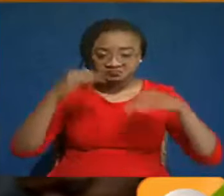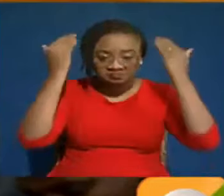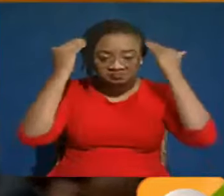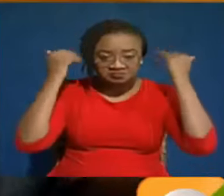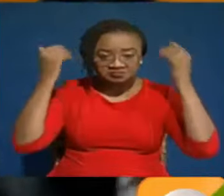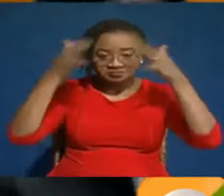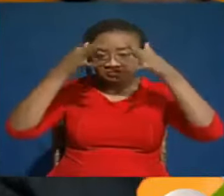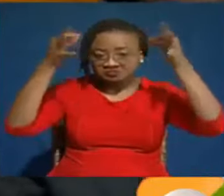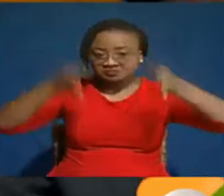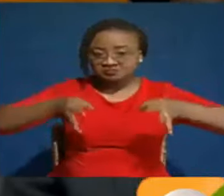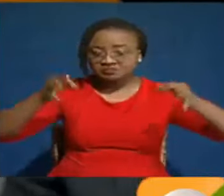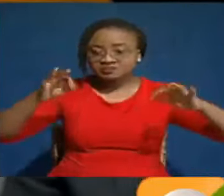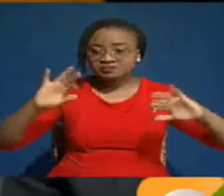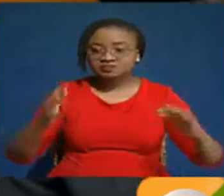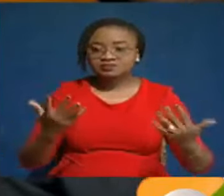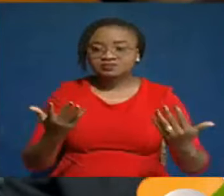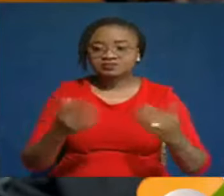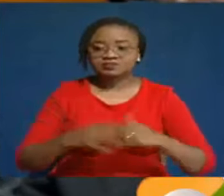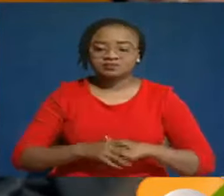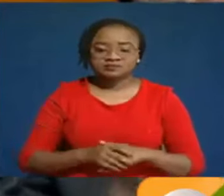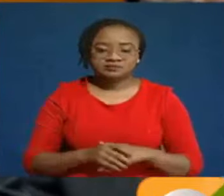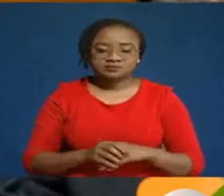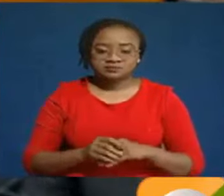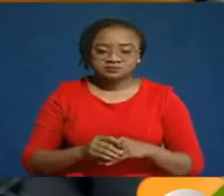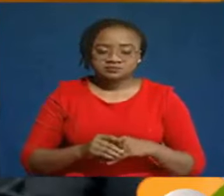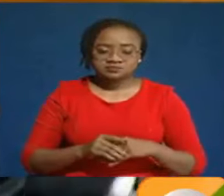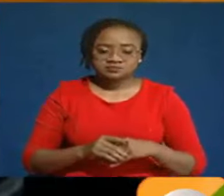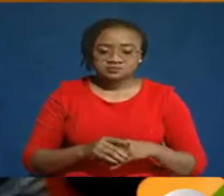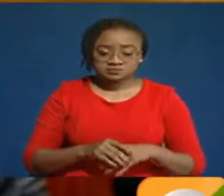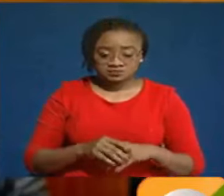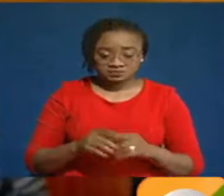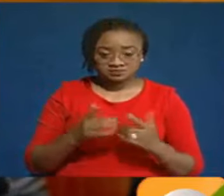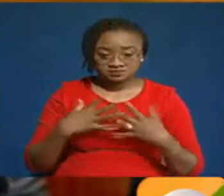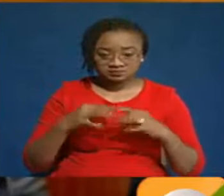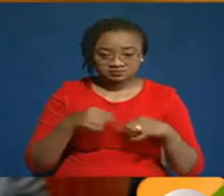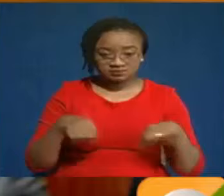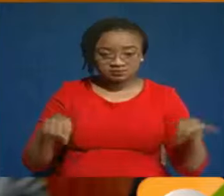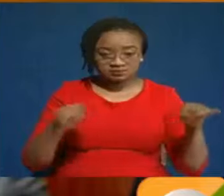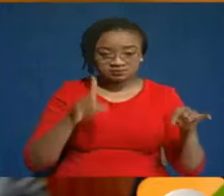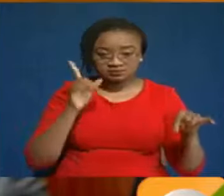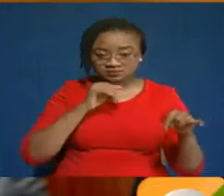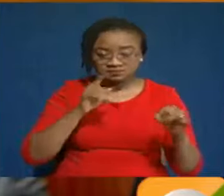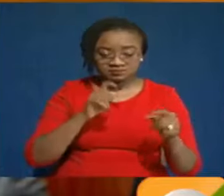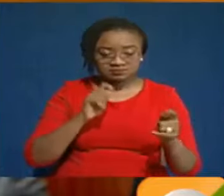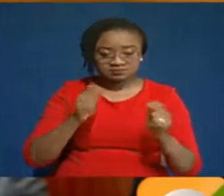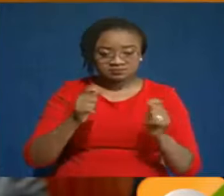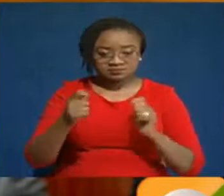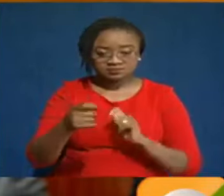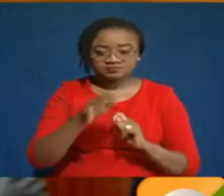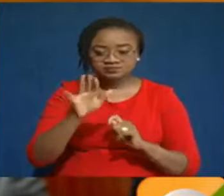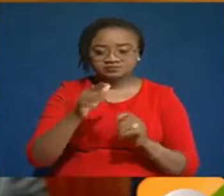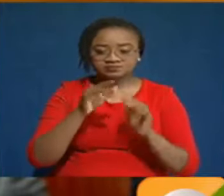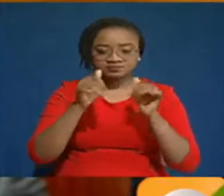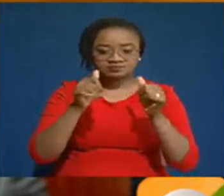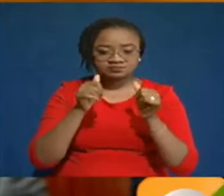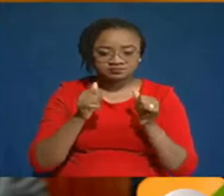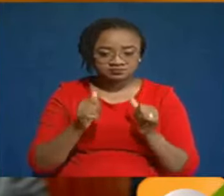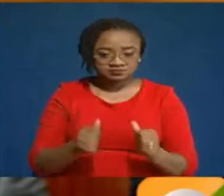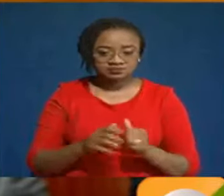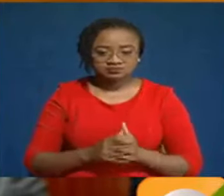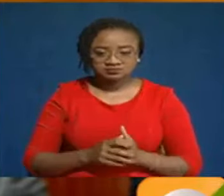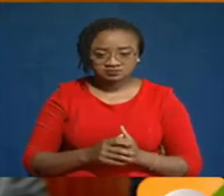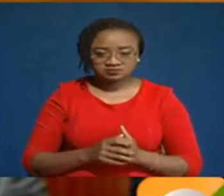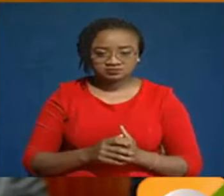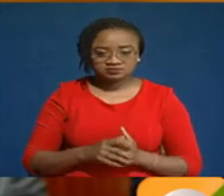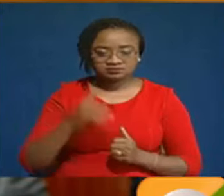is the decision that is before court? Have the petitioners amended their notice of motion